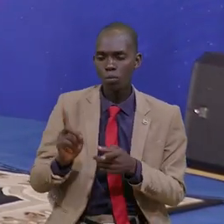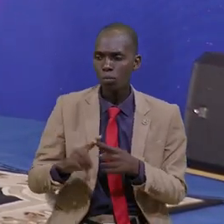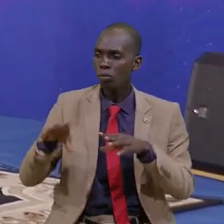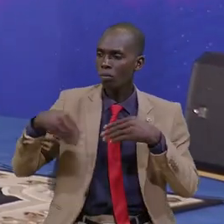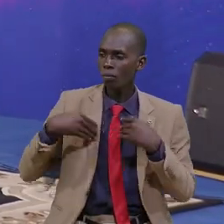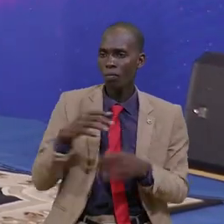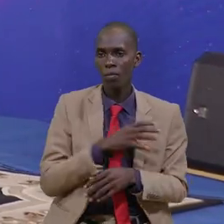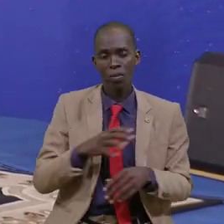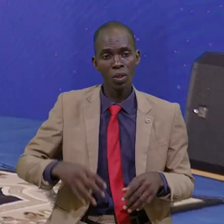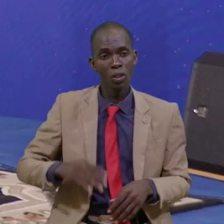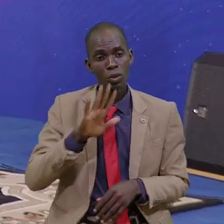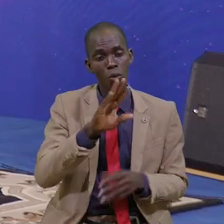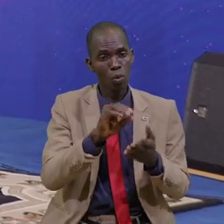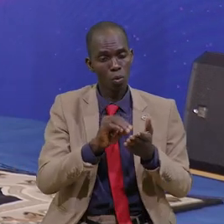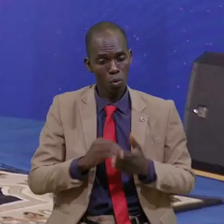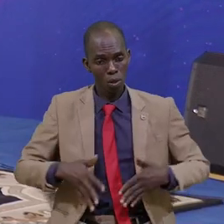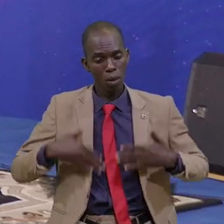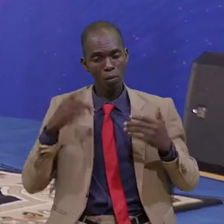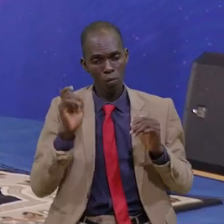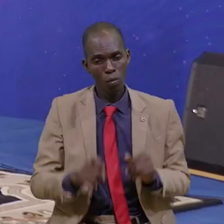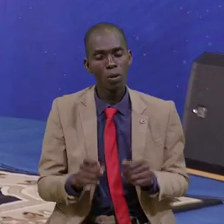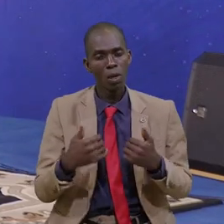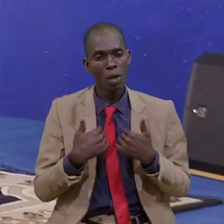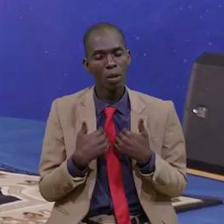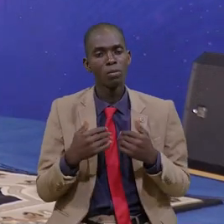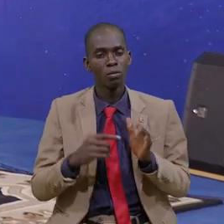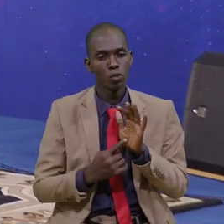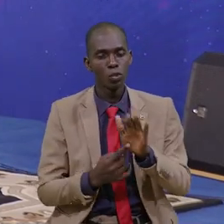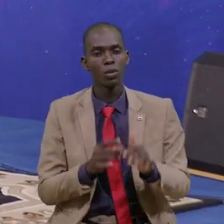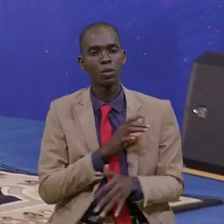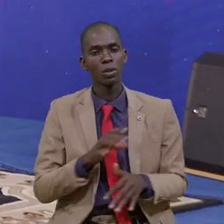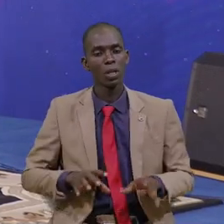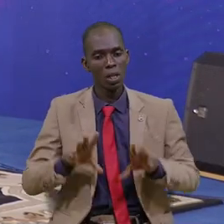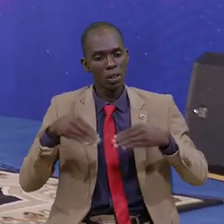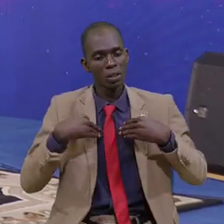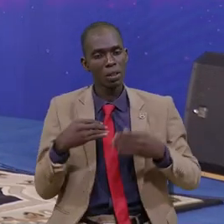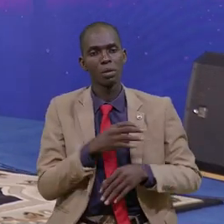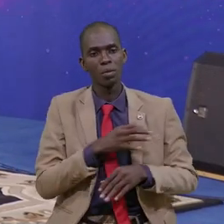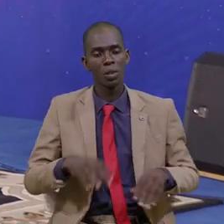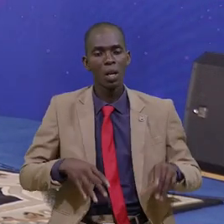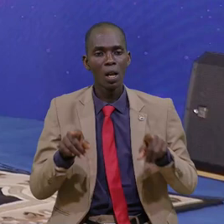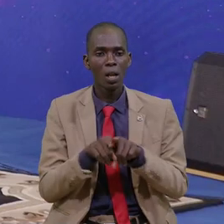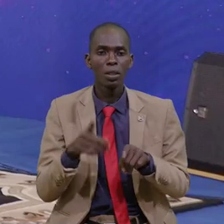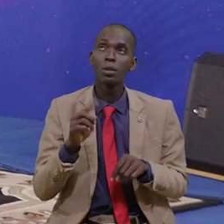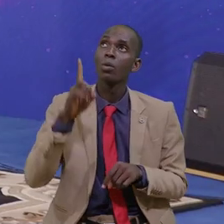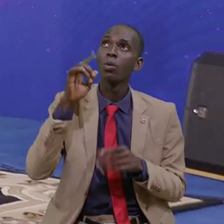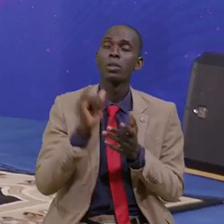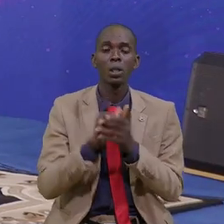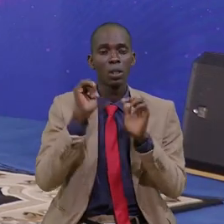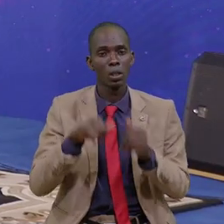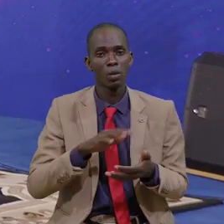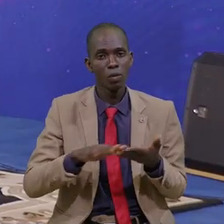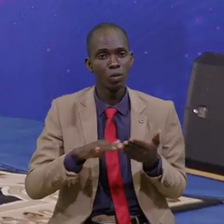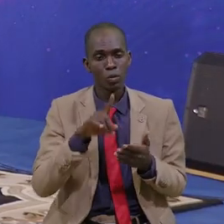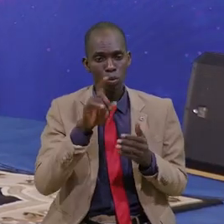tongue too should confess him. And confess him as the one that can forgive. And confess him as the one